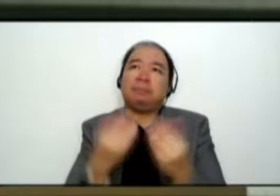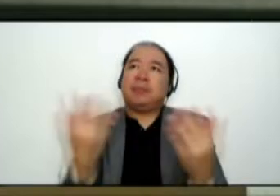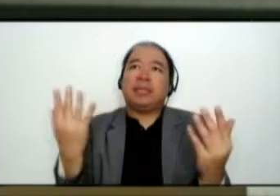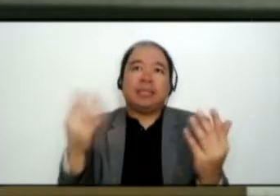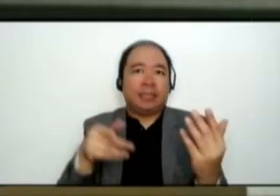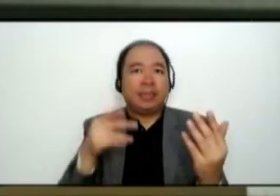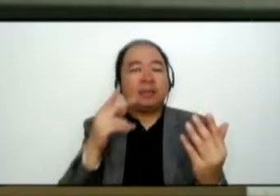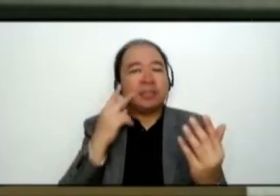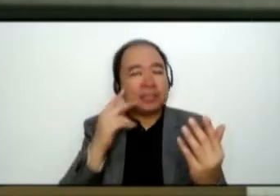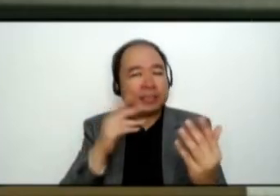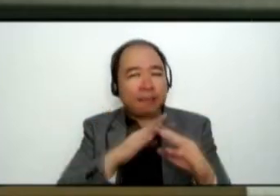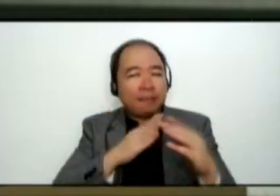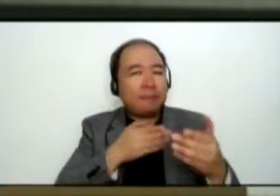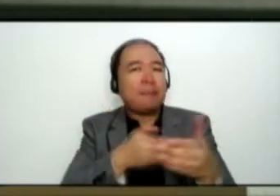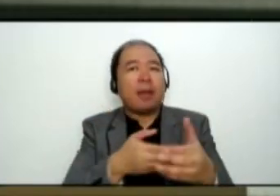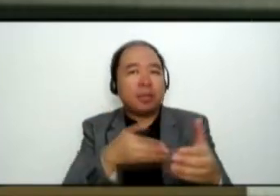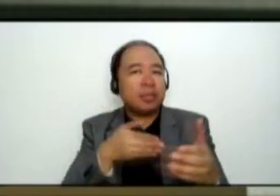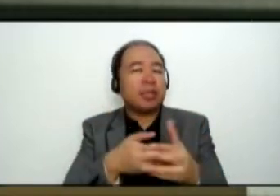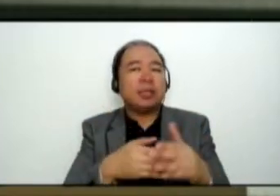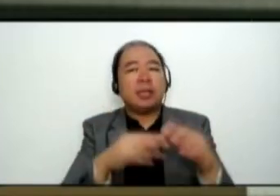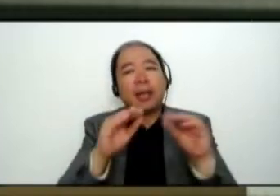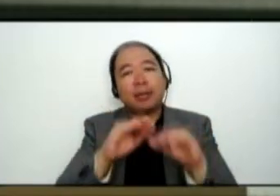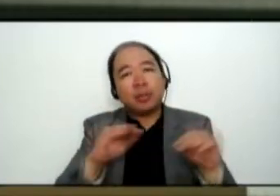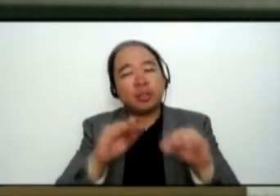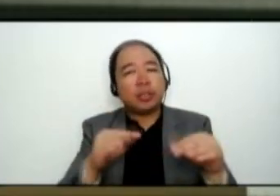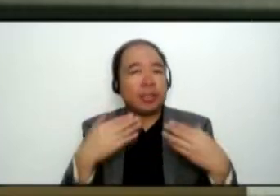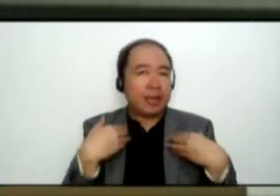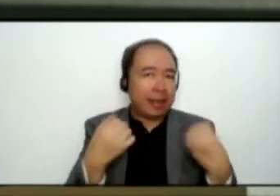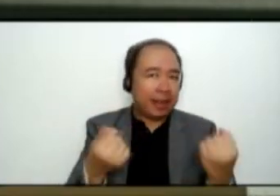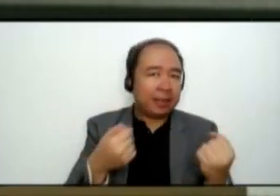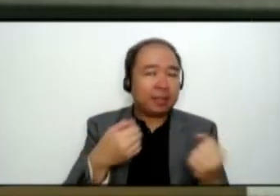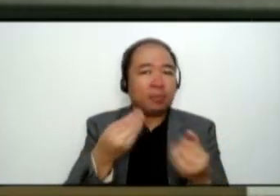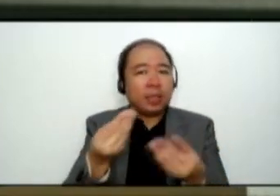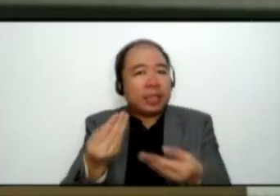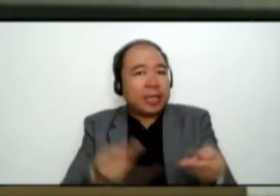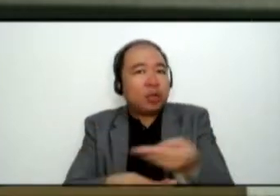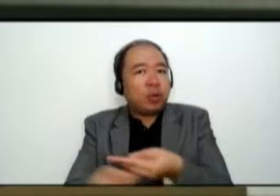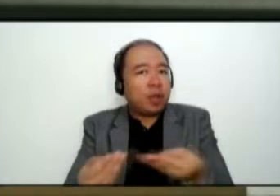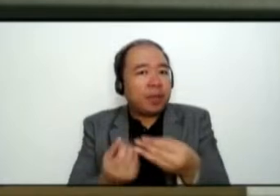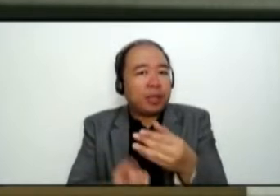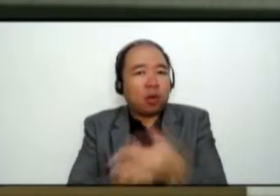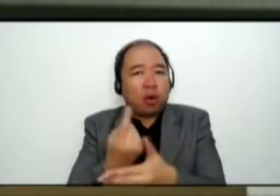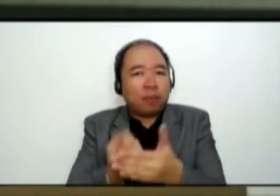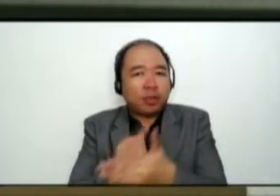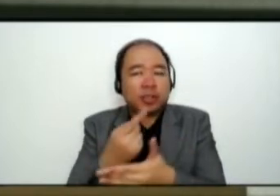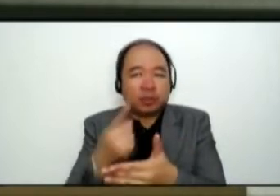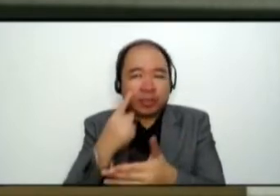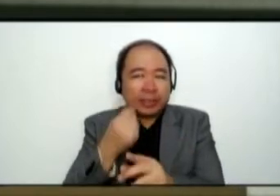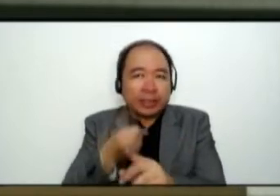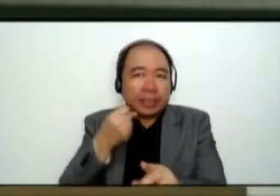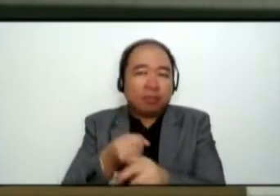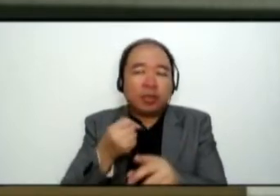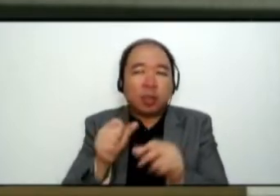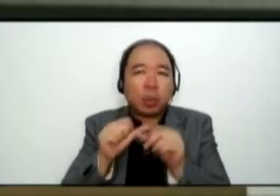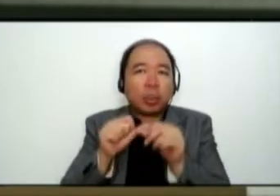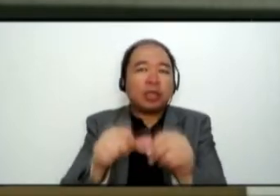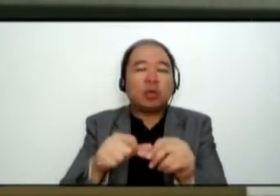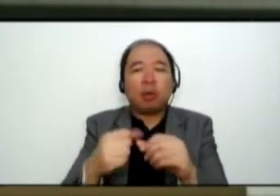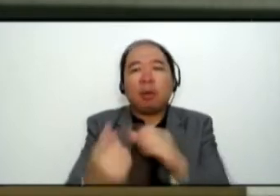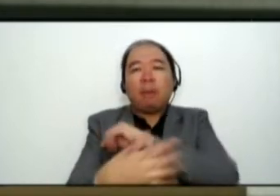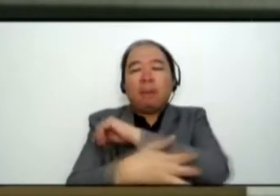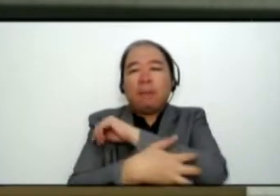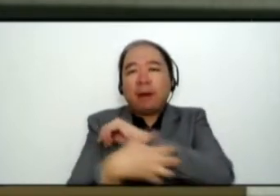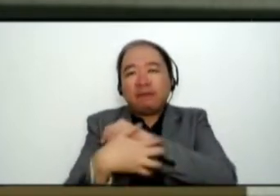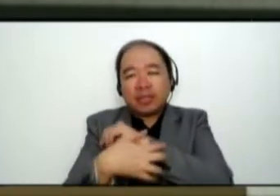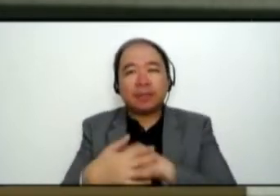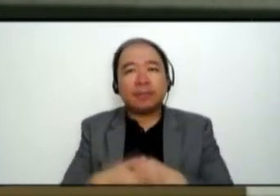barriers to education, healthcare, and economic opportunities, perpetuating cycles of poverty. Empowering women